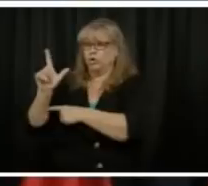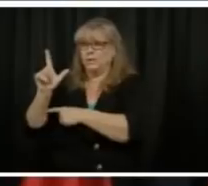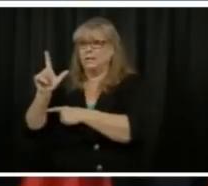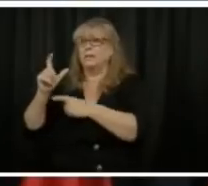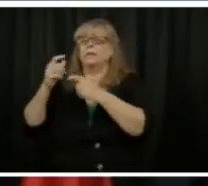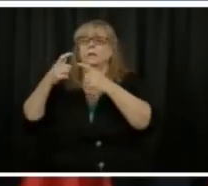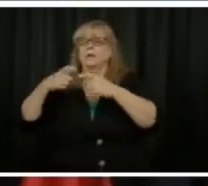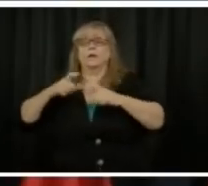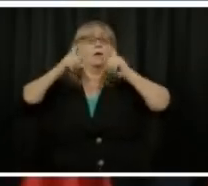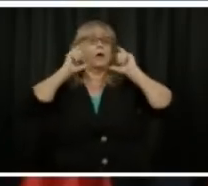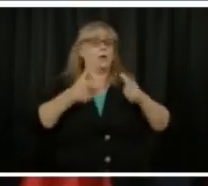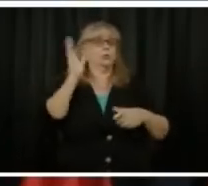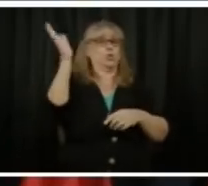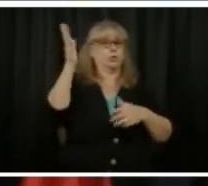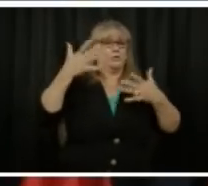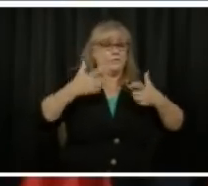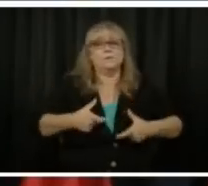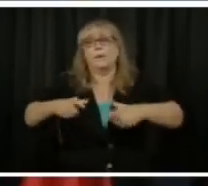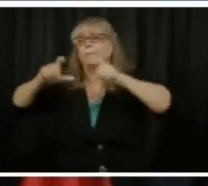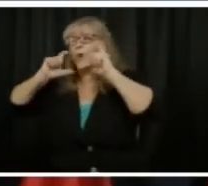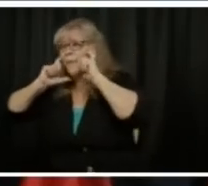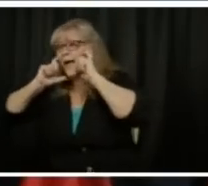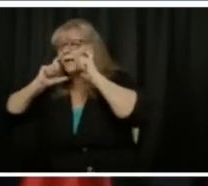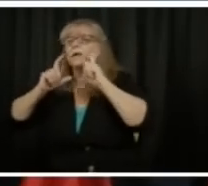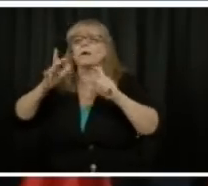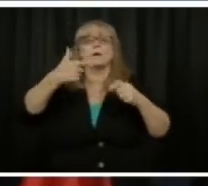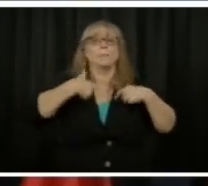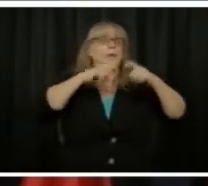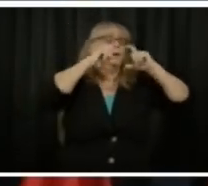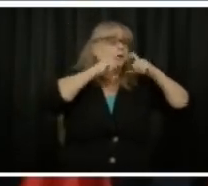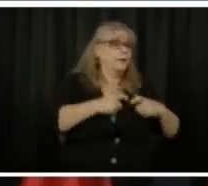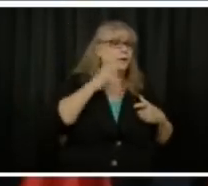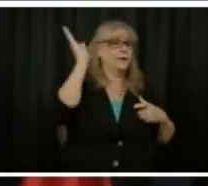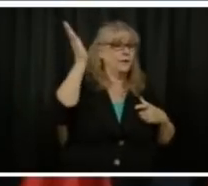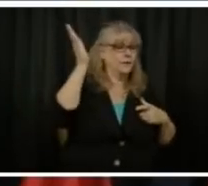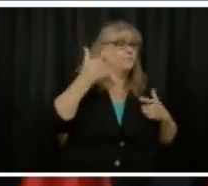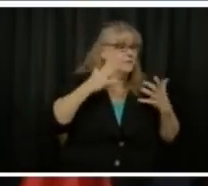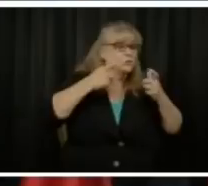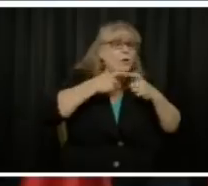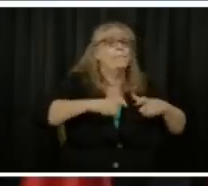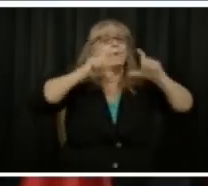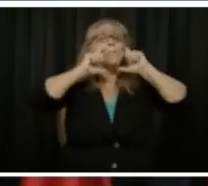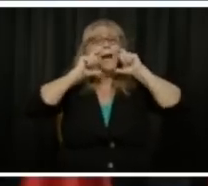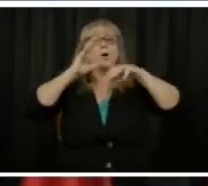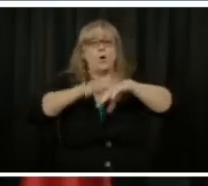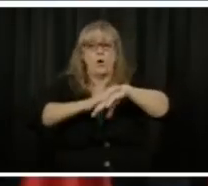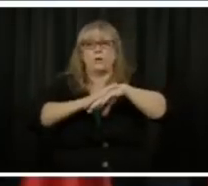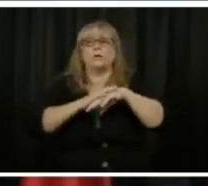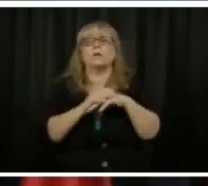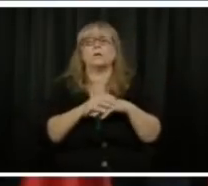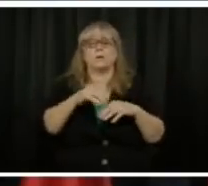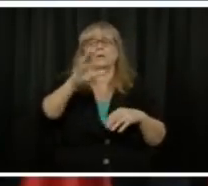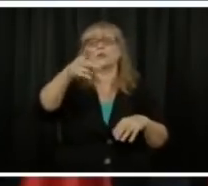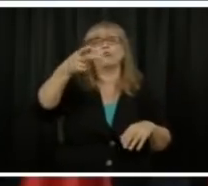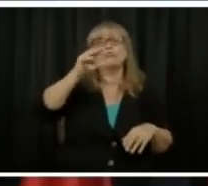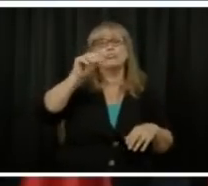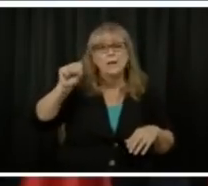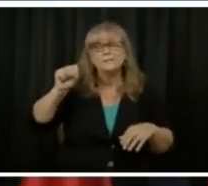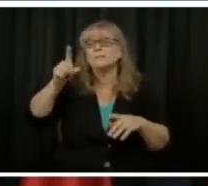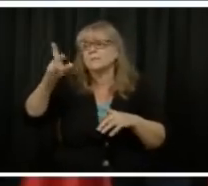on when I was seated there listening. All the members of the press here are wearing masks. And when I can't do social